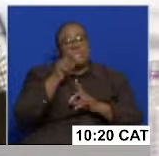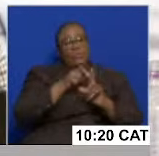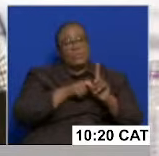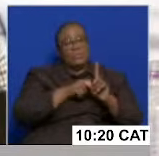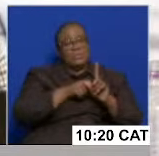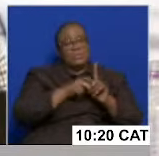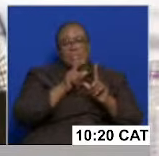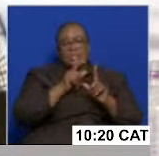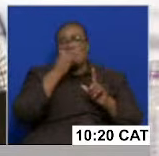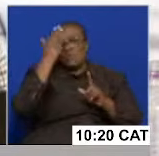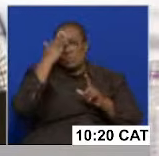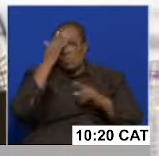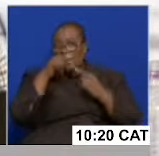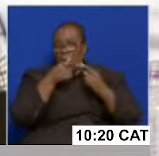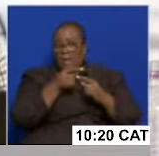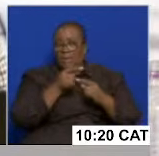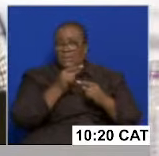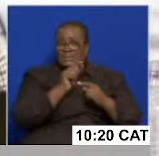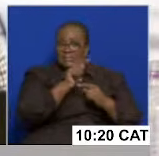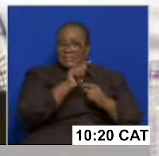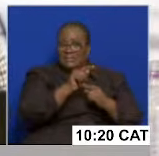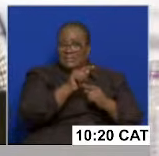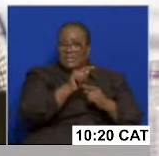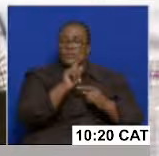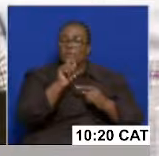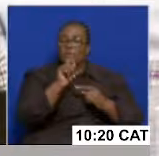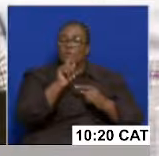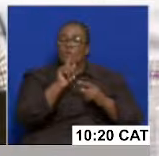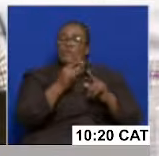stones? So, apart from what you shared with them,